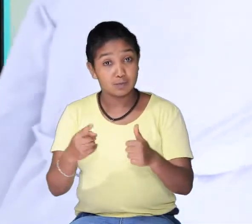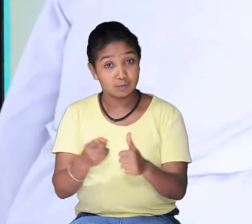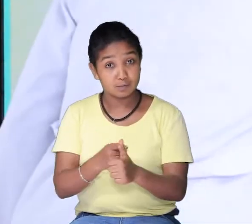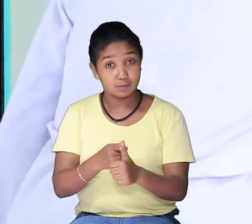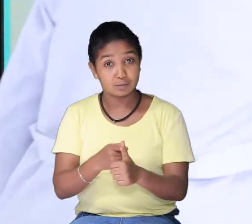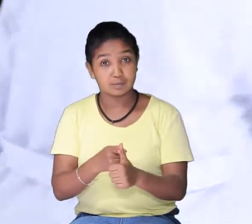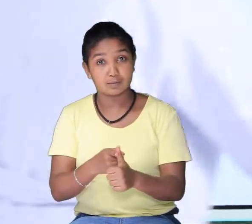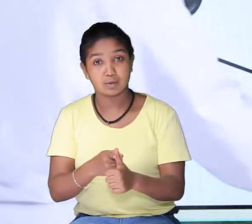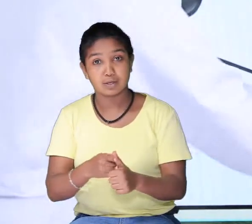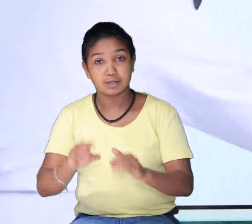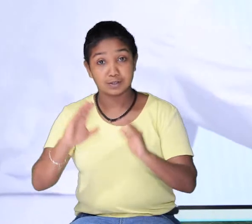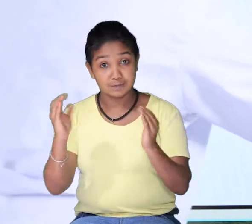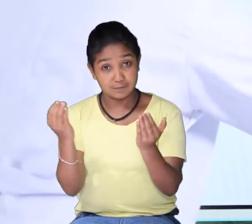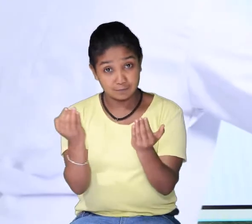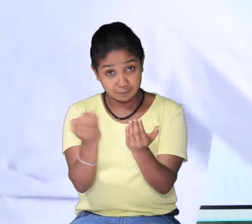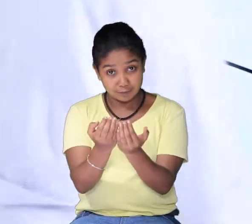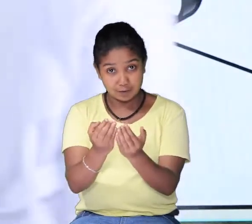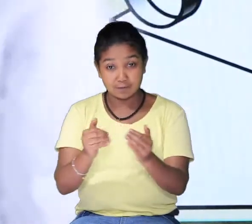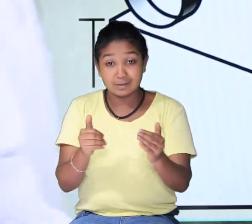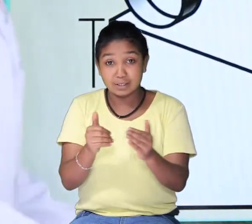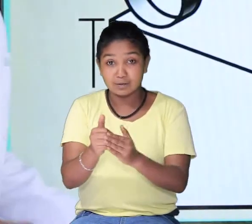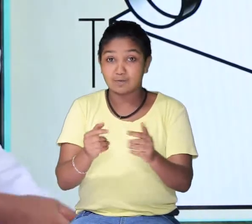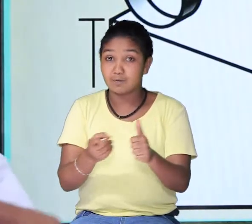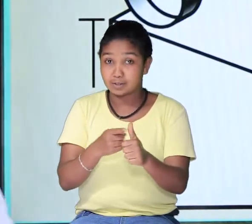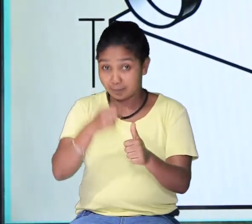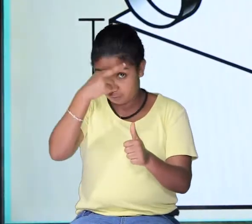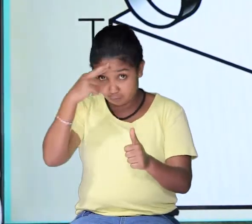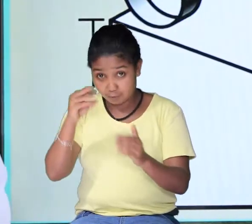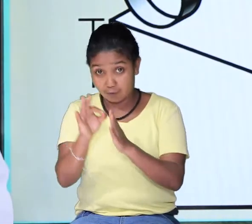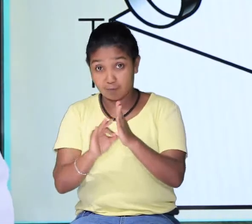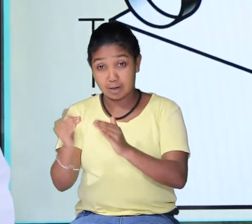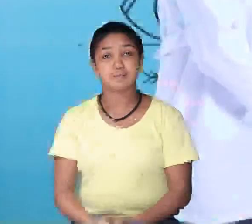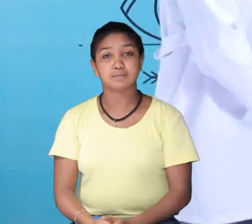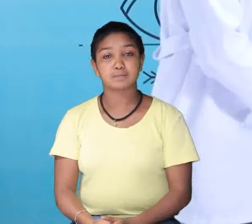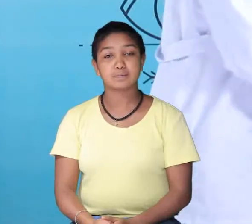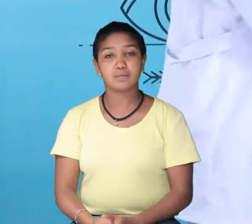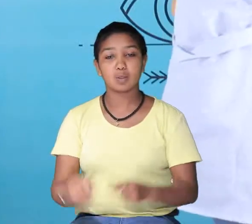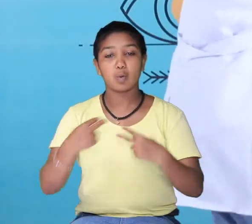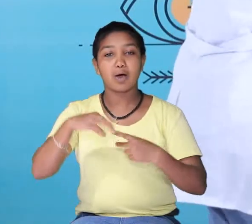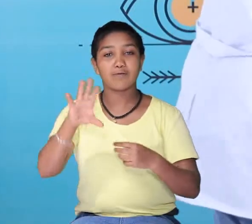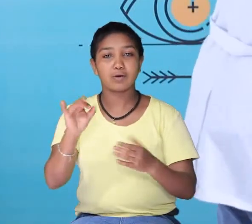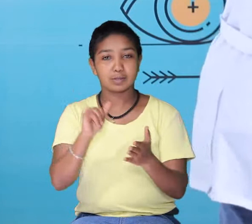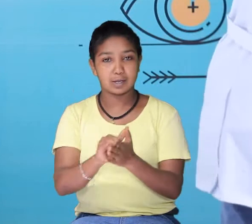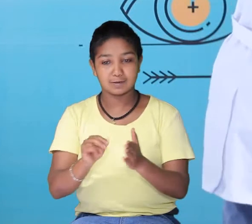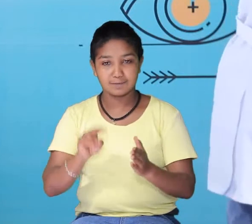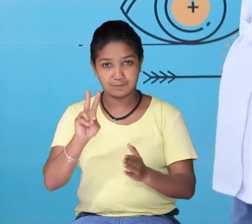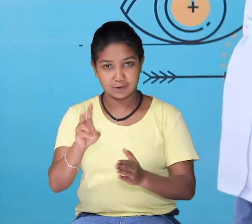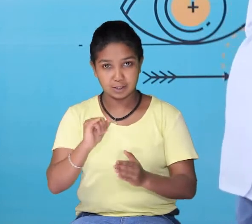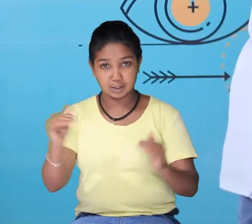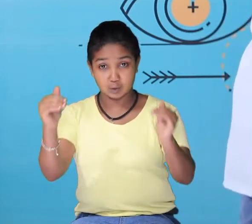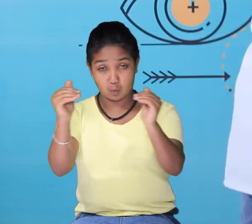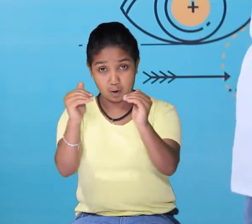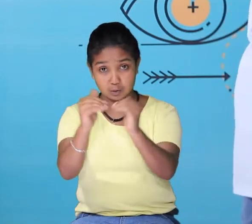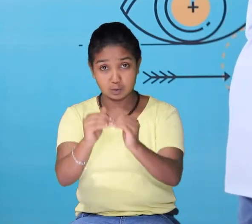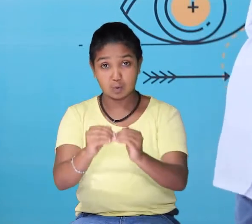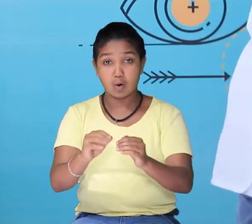the sphere reaches to the bottom first, because from the above equation, we have found that speed v is equals